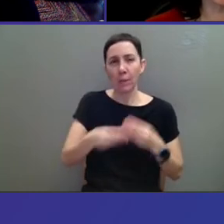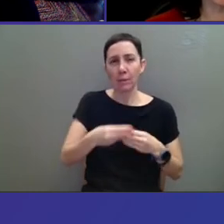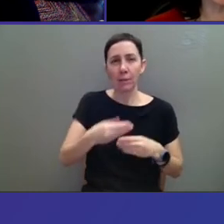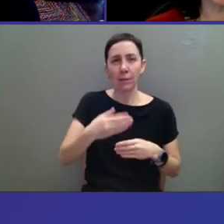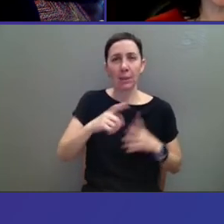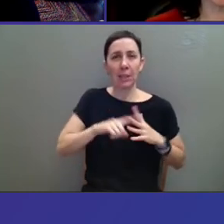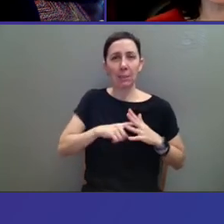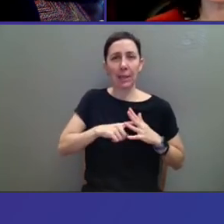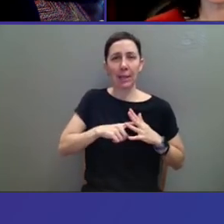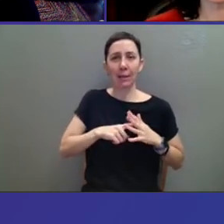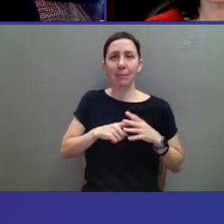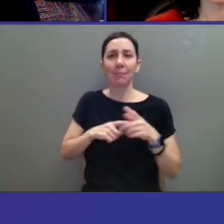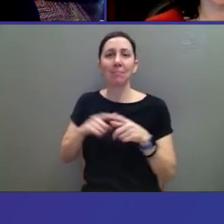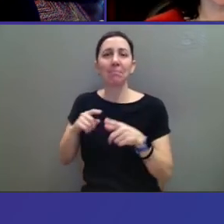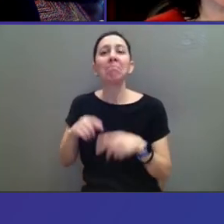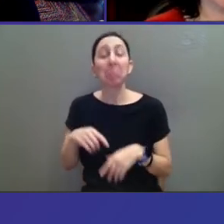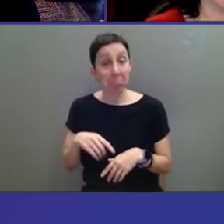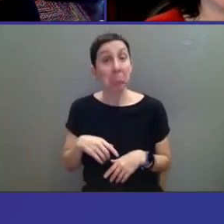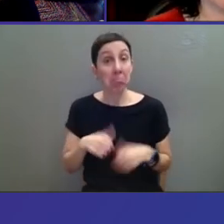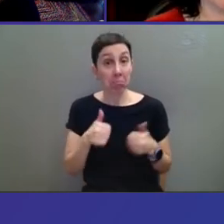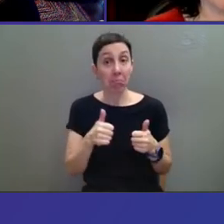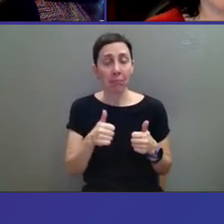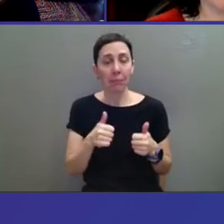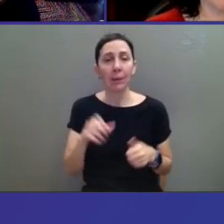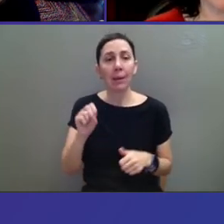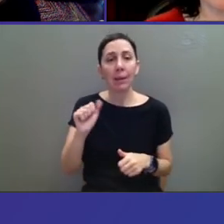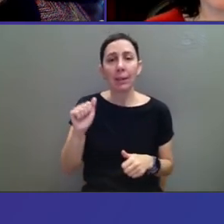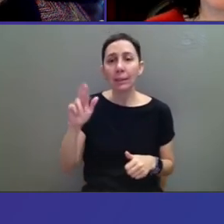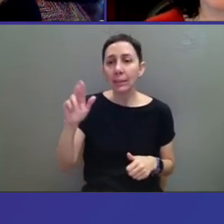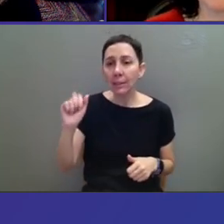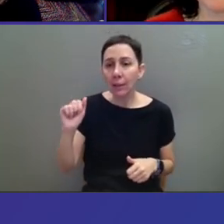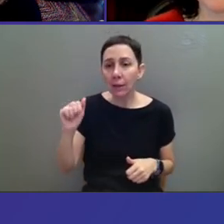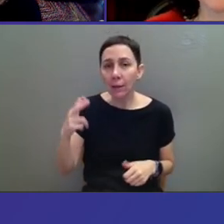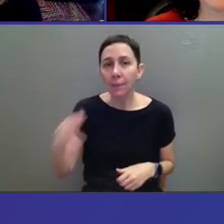That's a big one. Sarah? I think